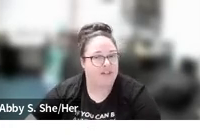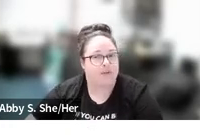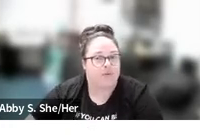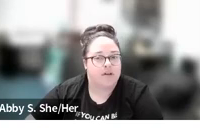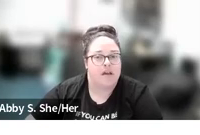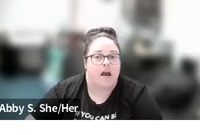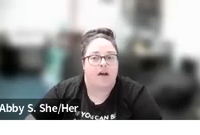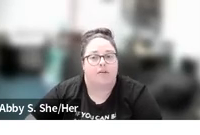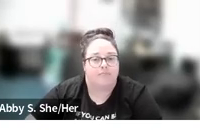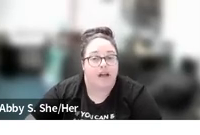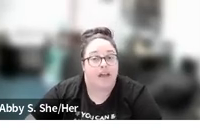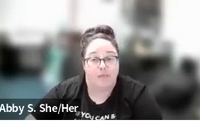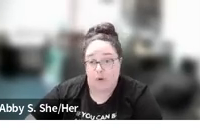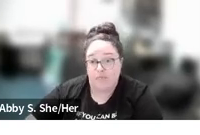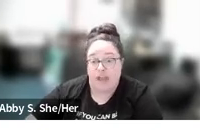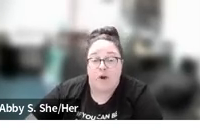know if they do.